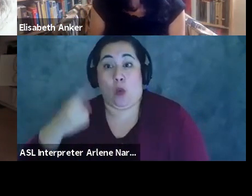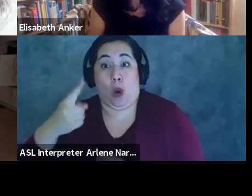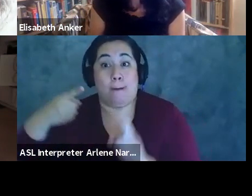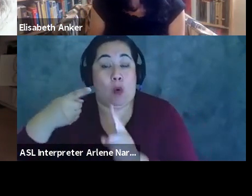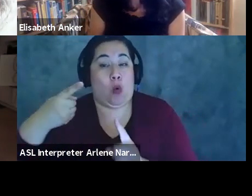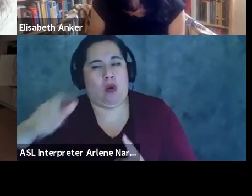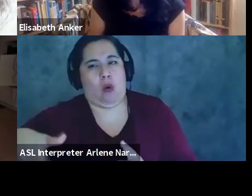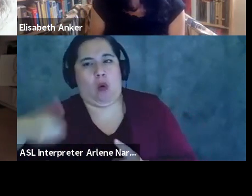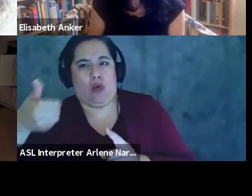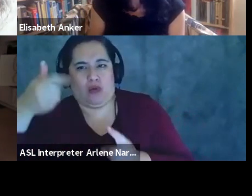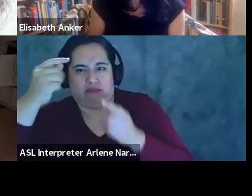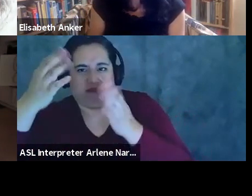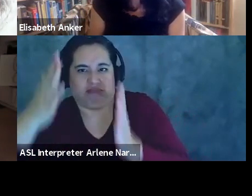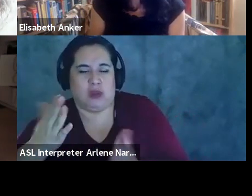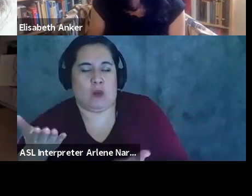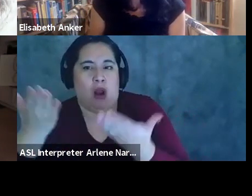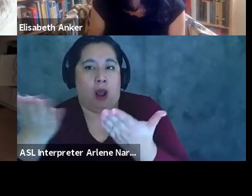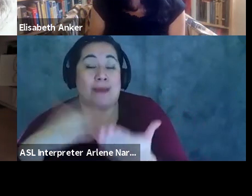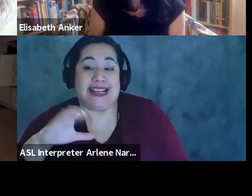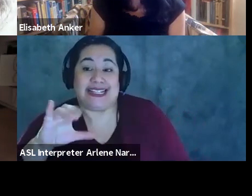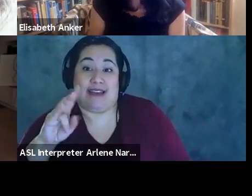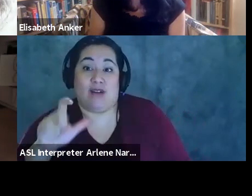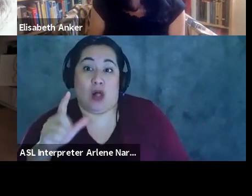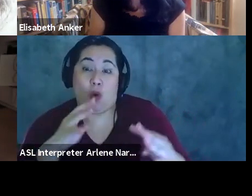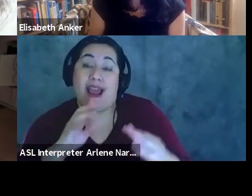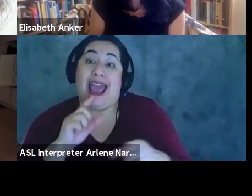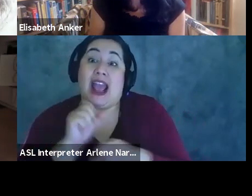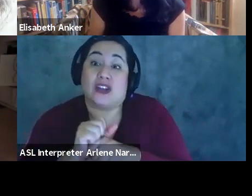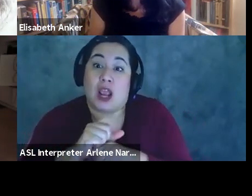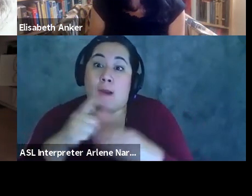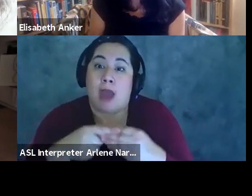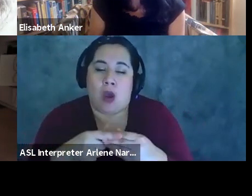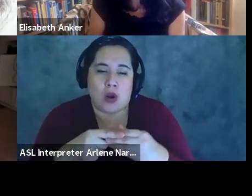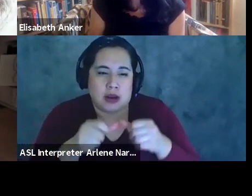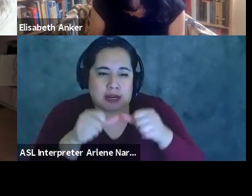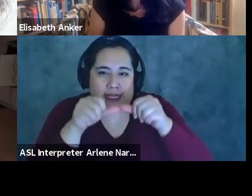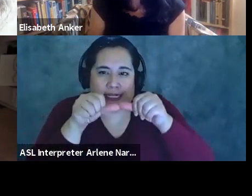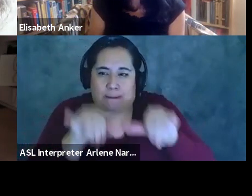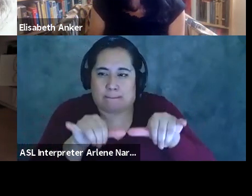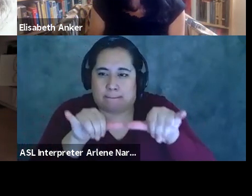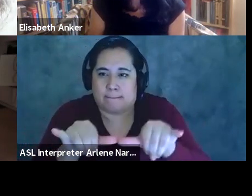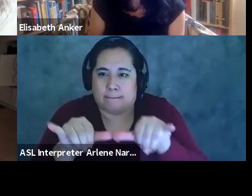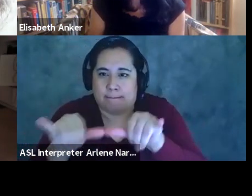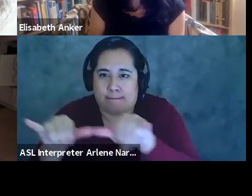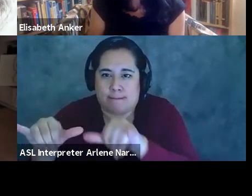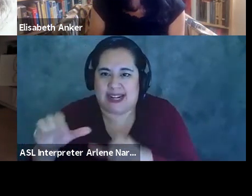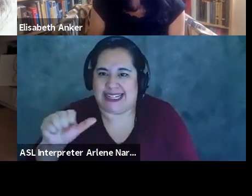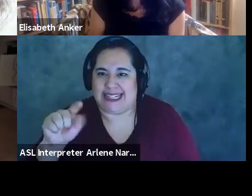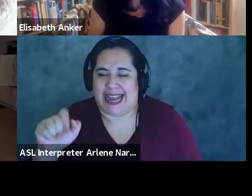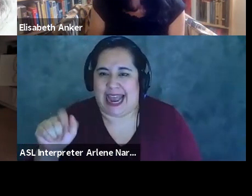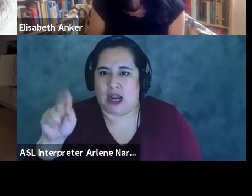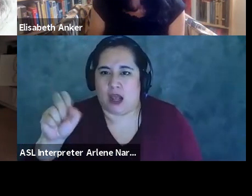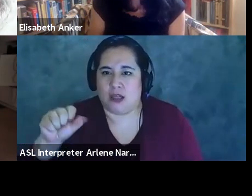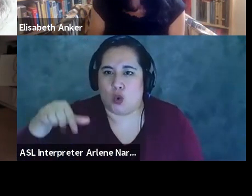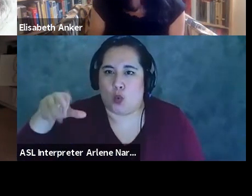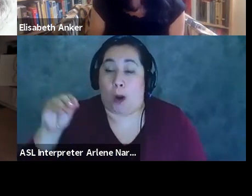idea of stasis then, that civil war actually is all about the maintenance of a status quo. In other words, it's a violence in